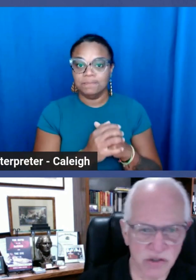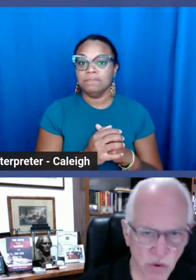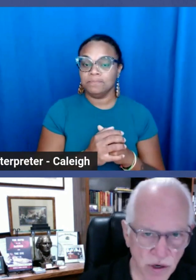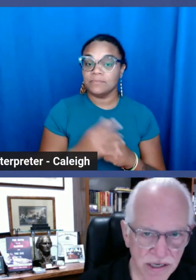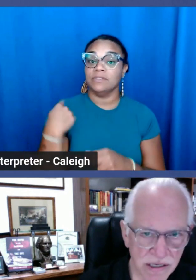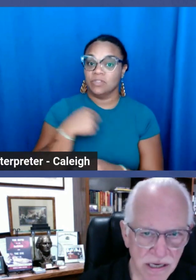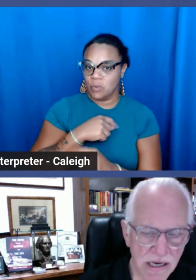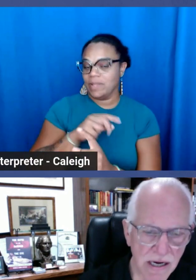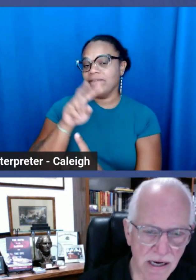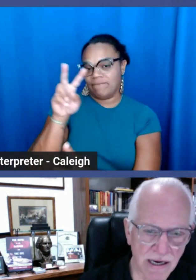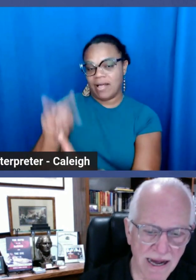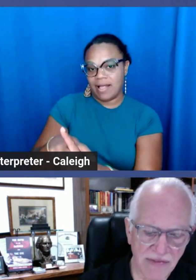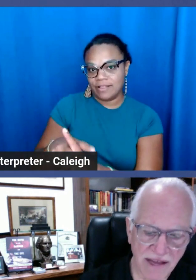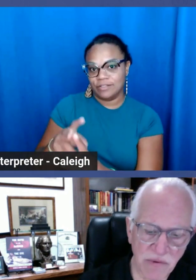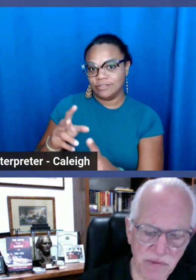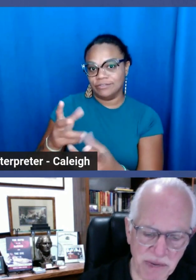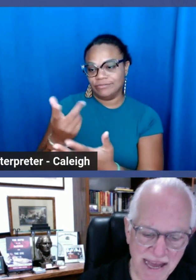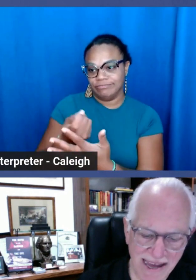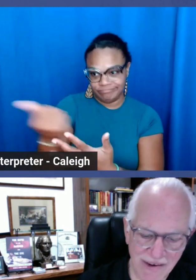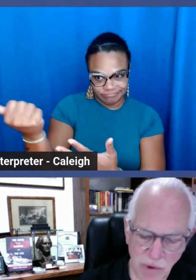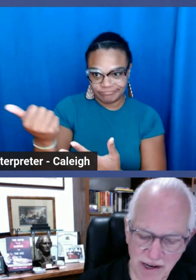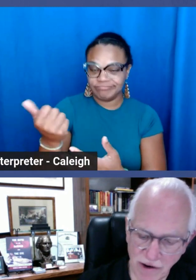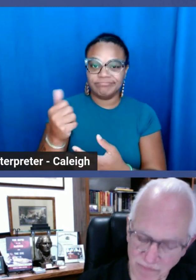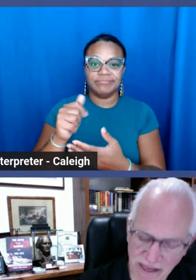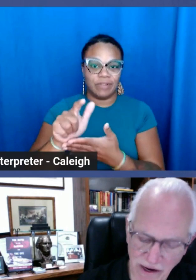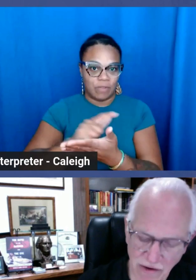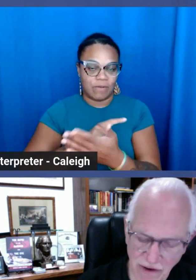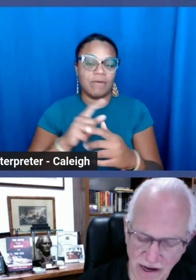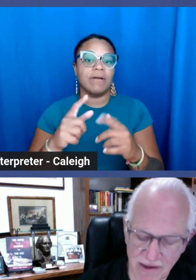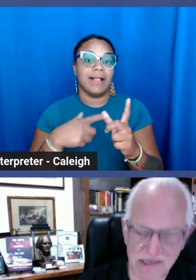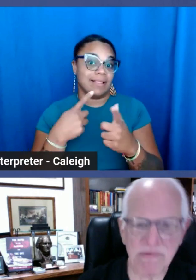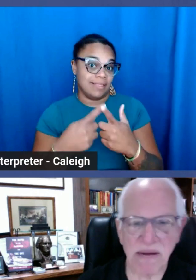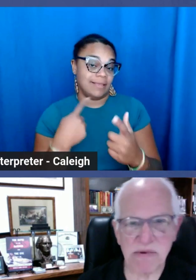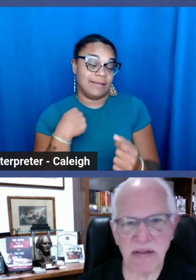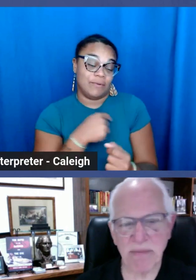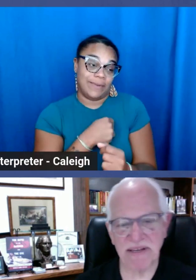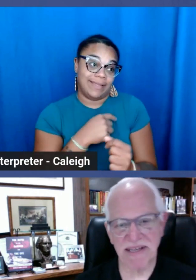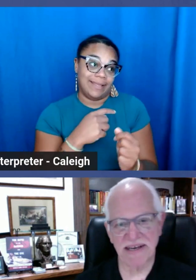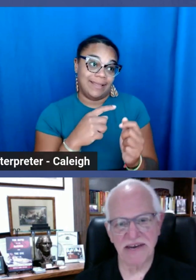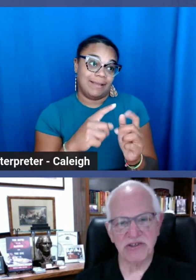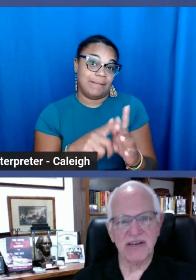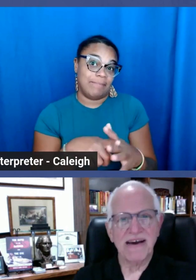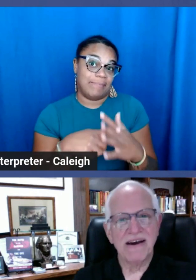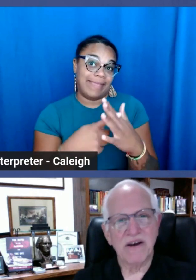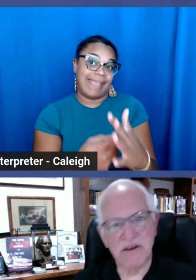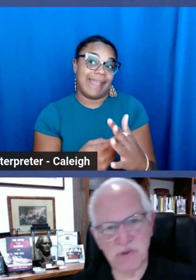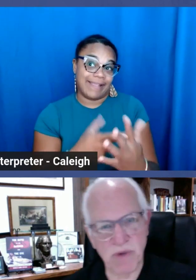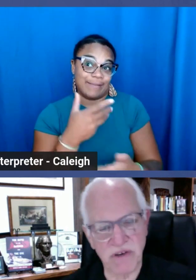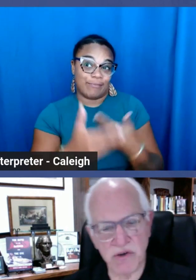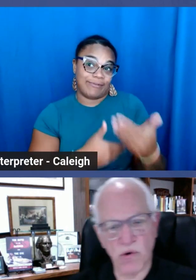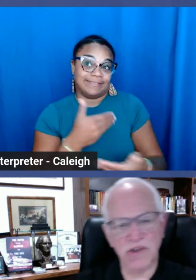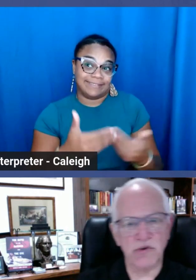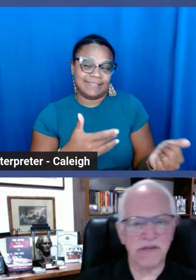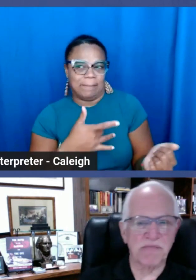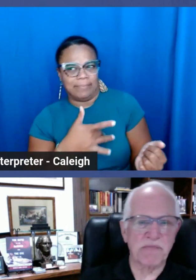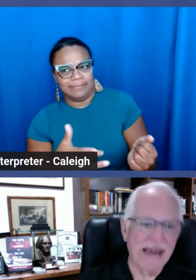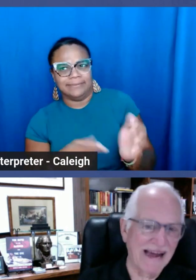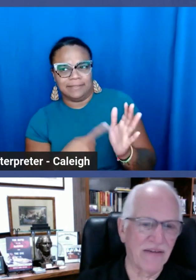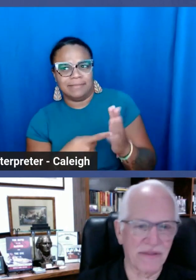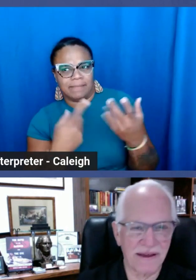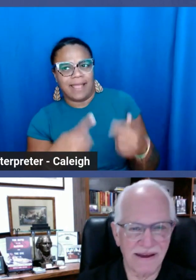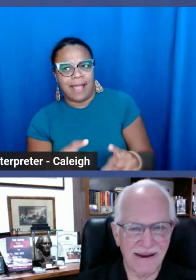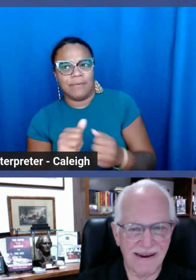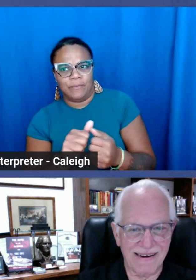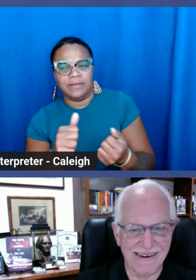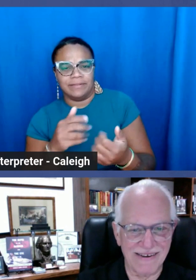that enjoined, and then we began what sometimes will happen in litigation, sort of a tortuous